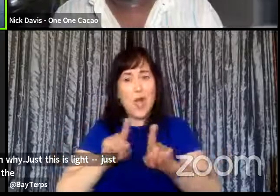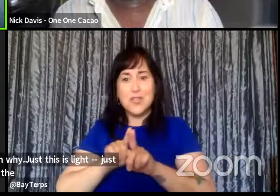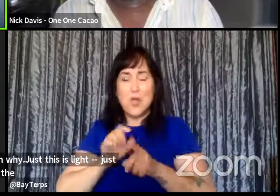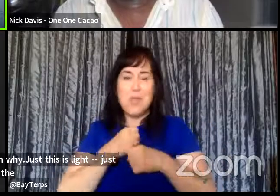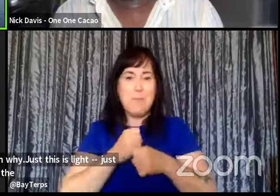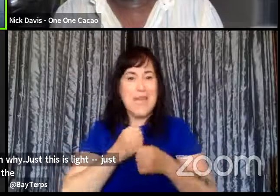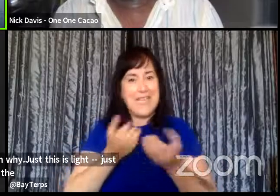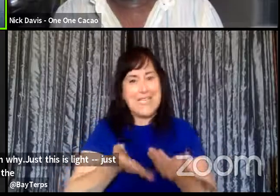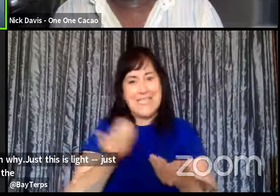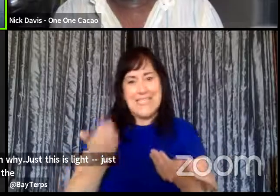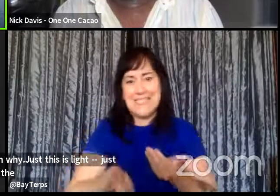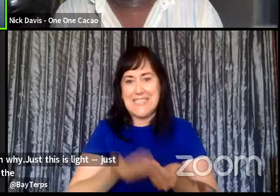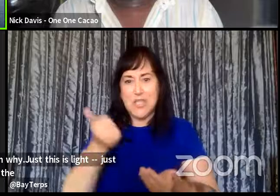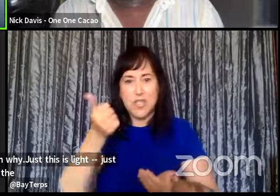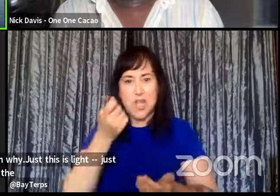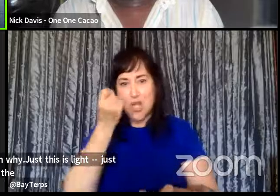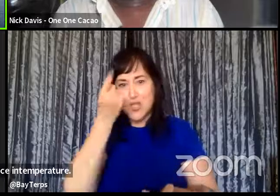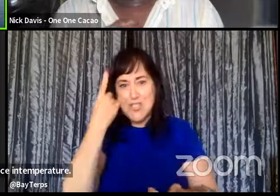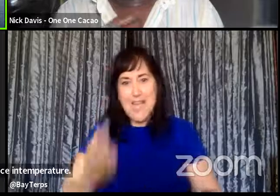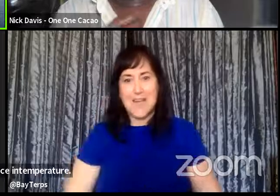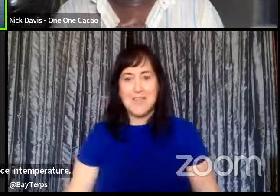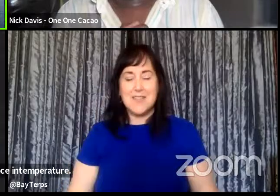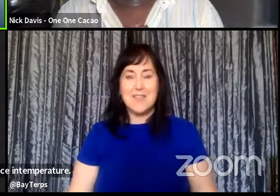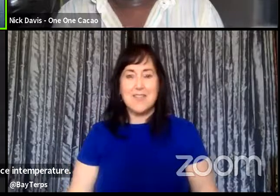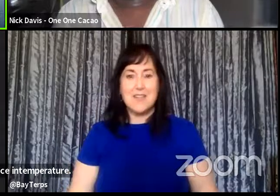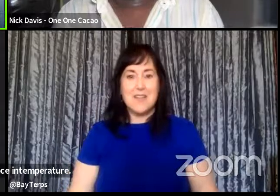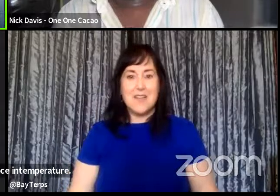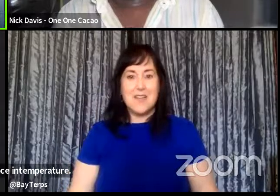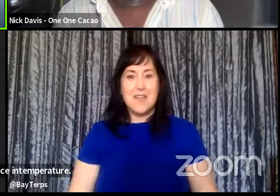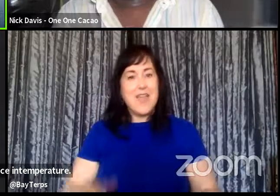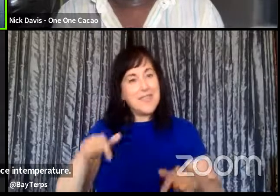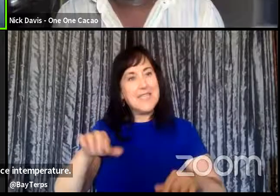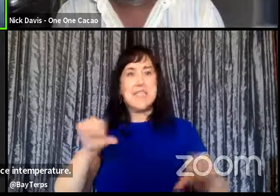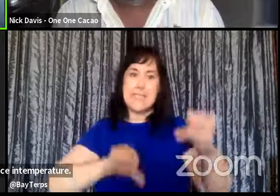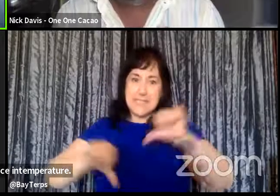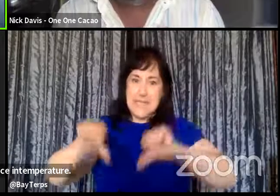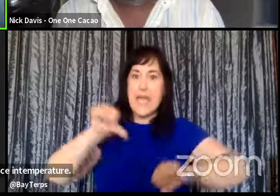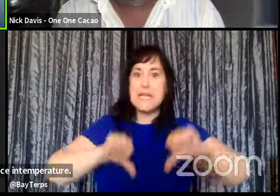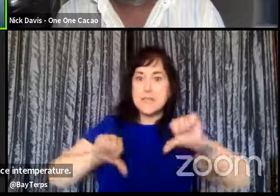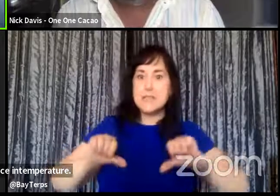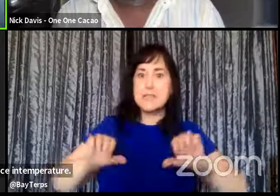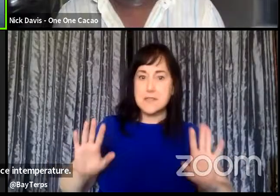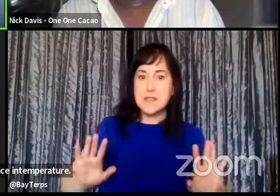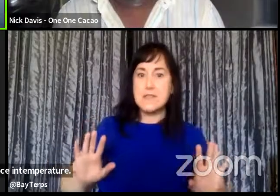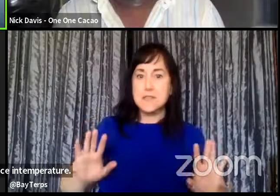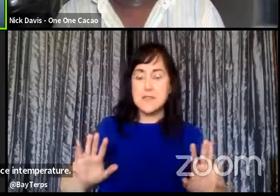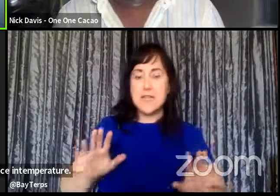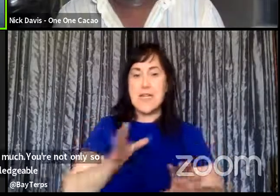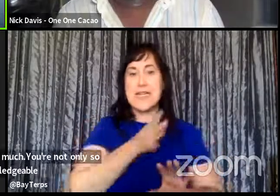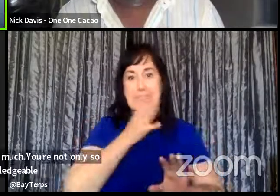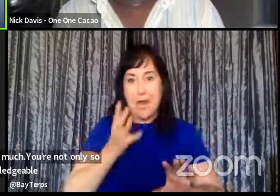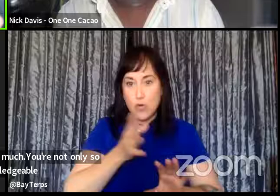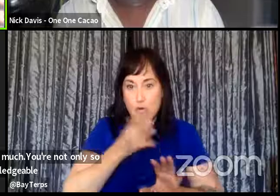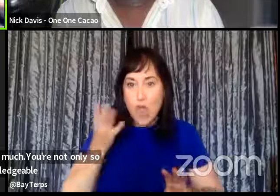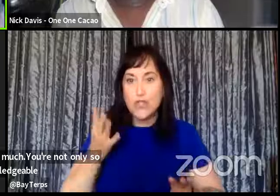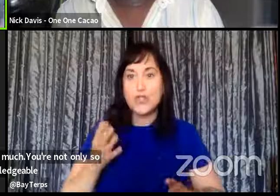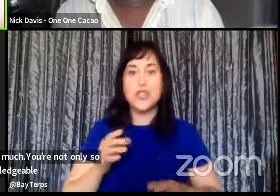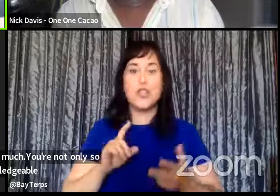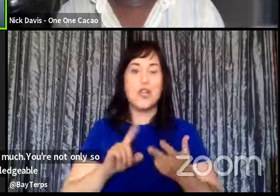so much easier to understand. This is like this is a scientific endeavor. This is an agricultural endeavor. This is